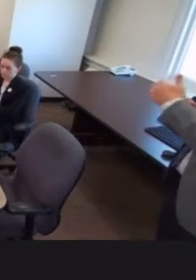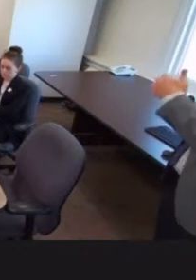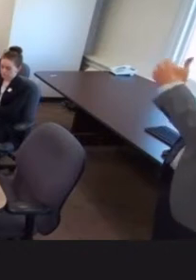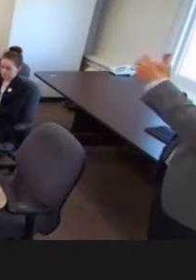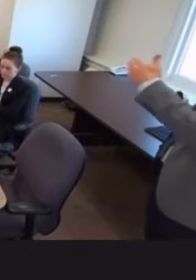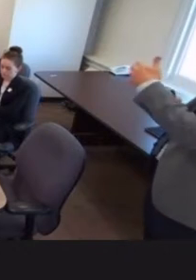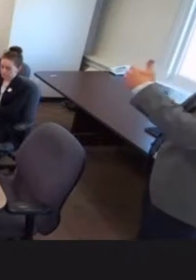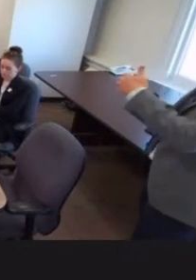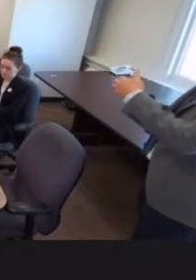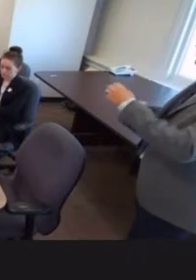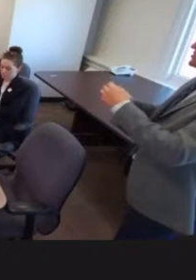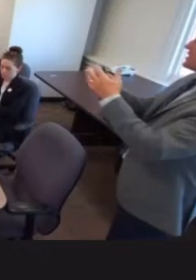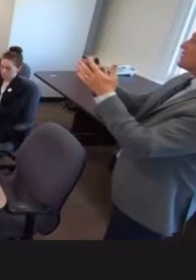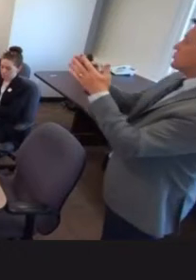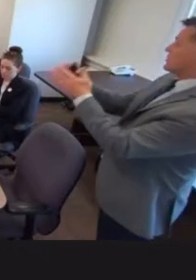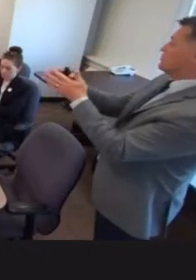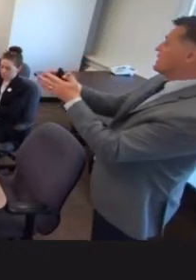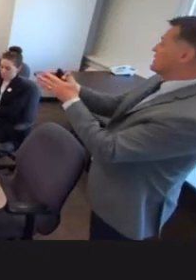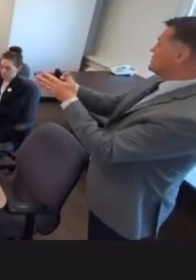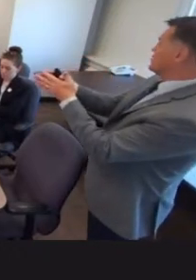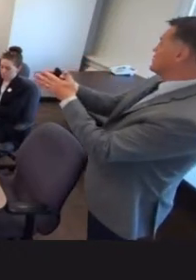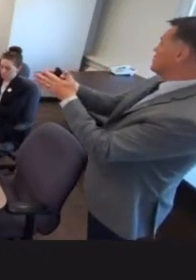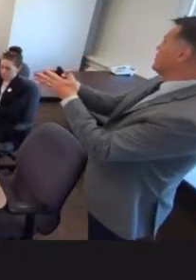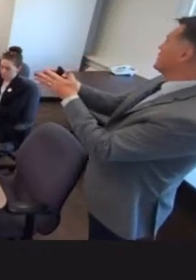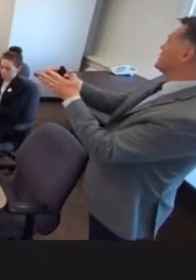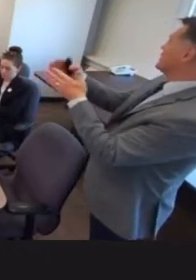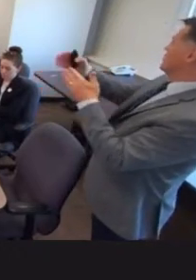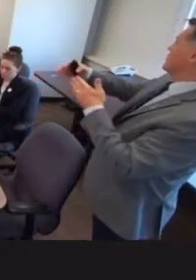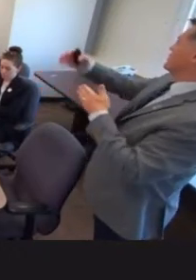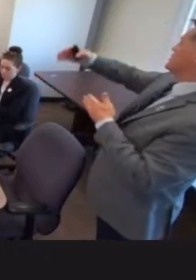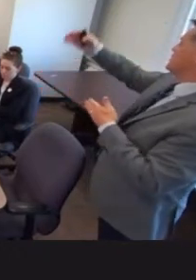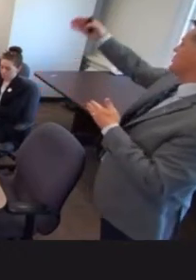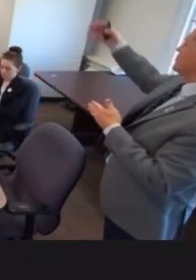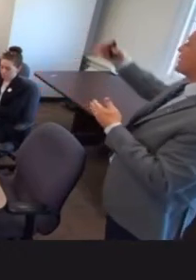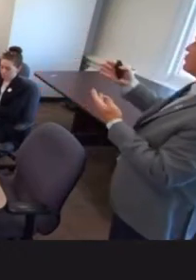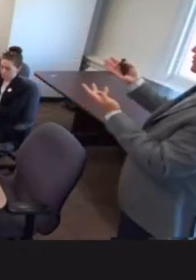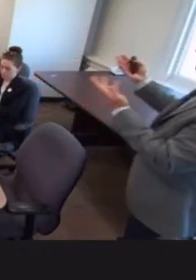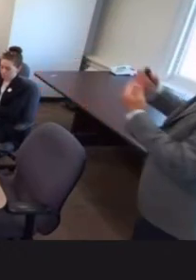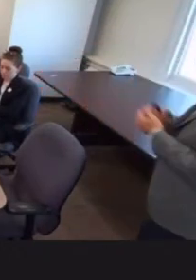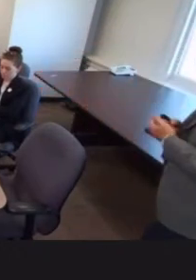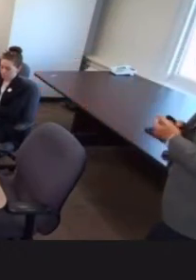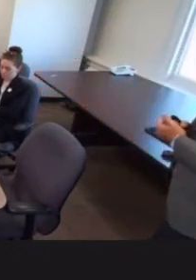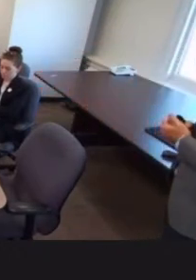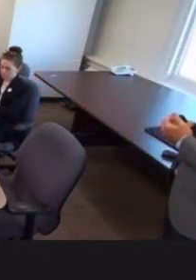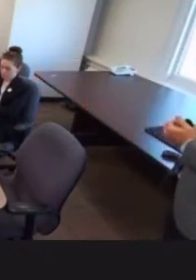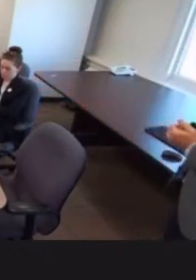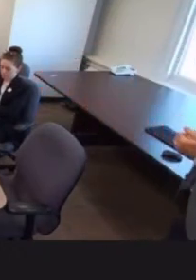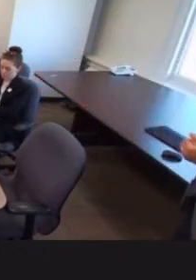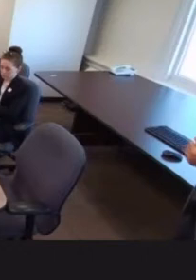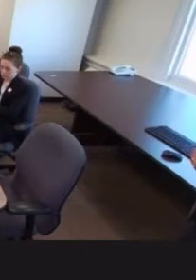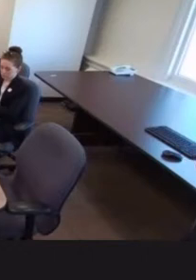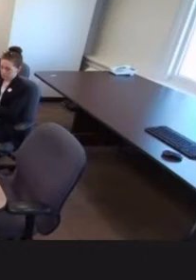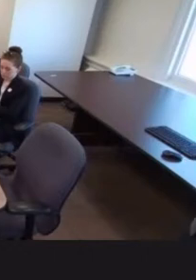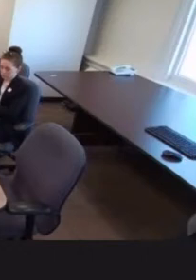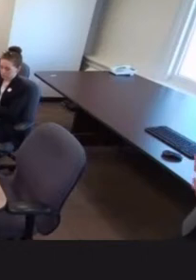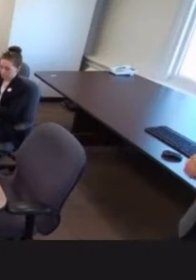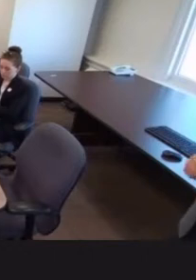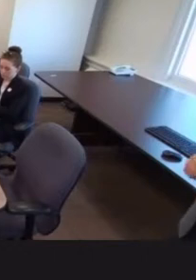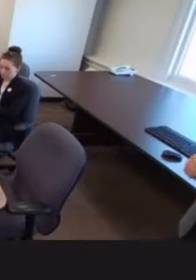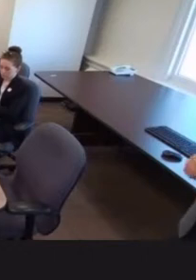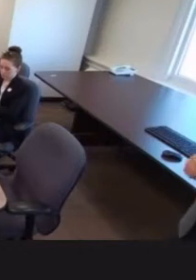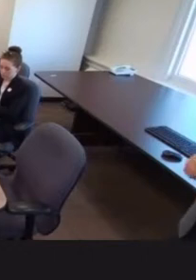um and we're continuing to do them like we stopped with the pilot at 21 but we've continued to do that we have one at two o'clock today